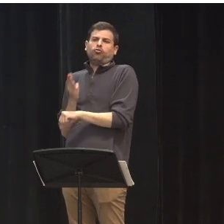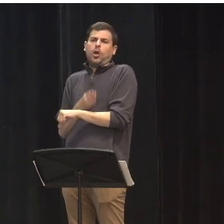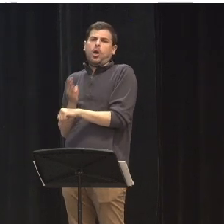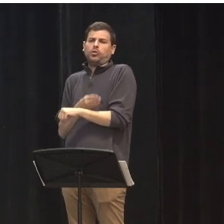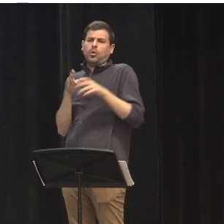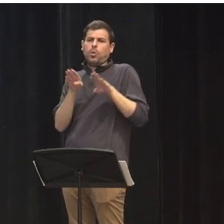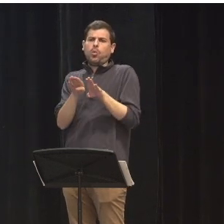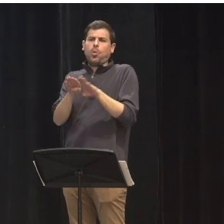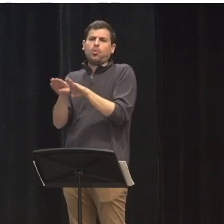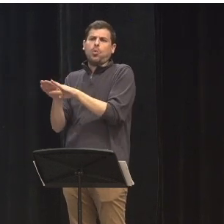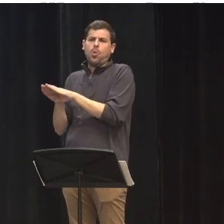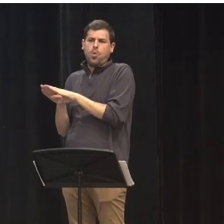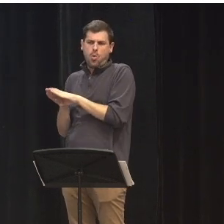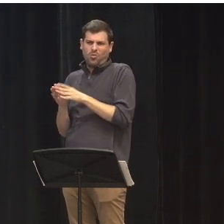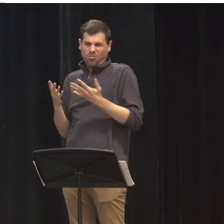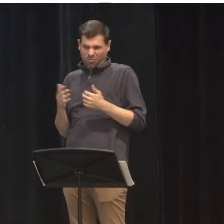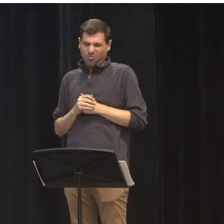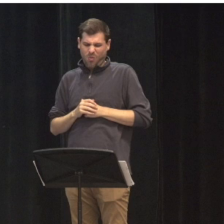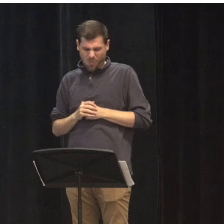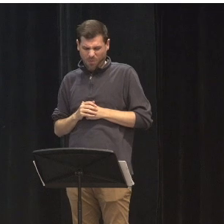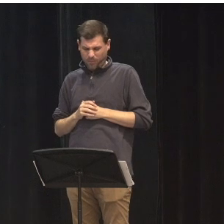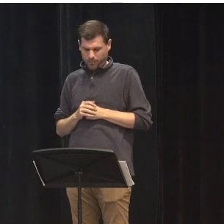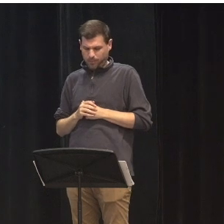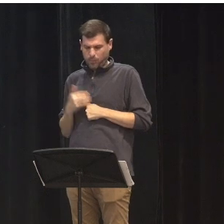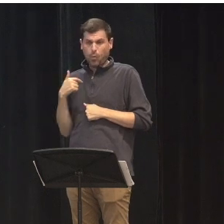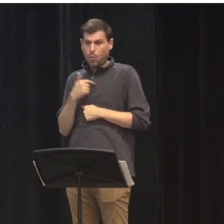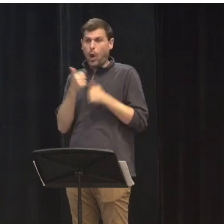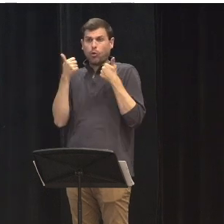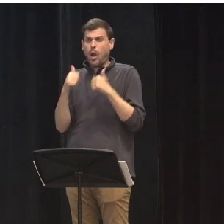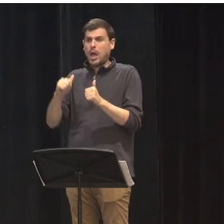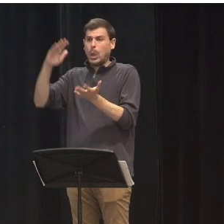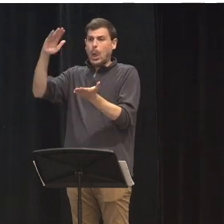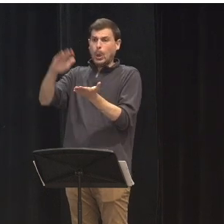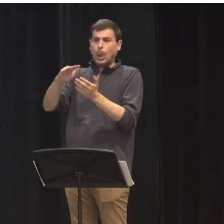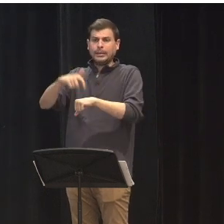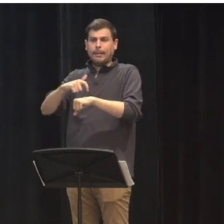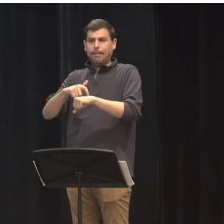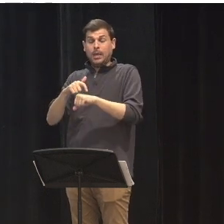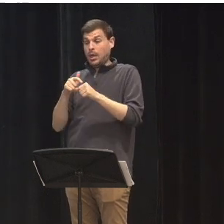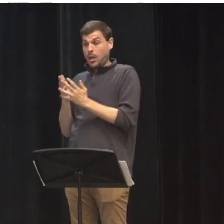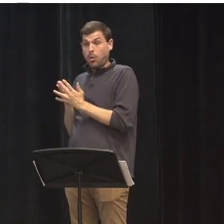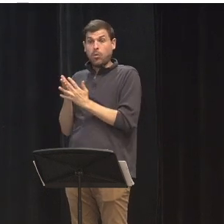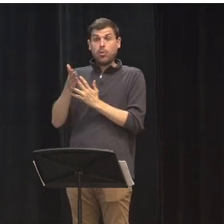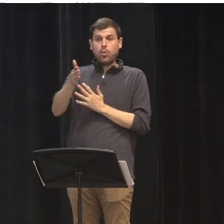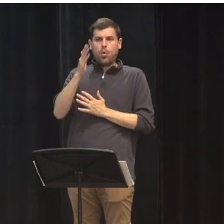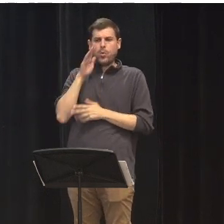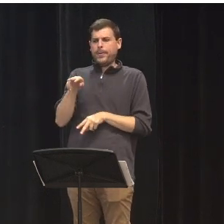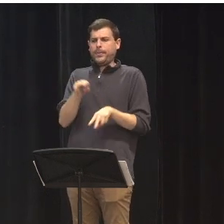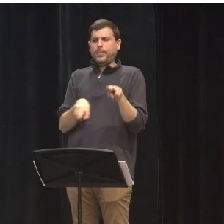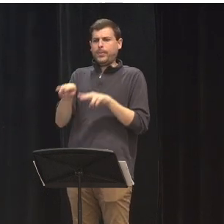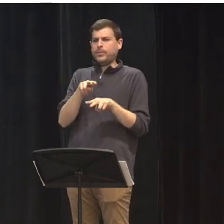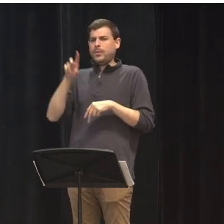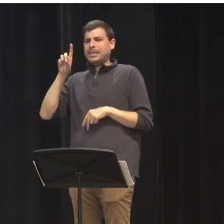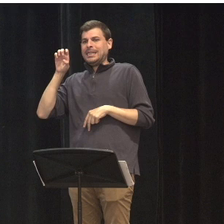The authority is looking at various ways to mitigate these impacts, and there will be further analysis between the draft EIS